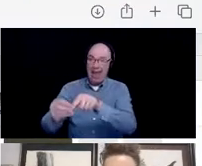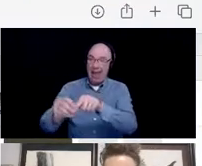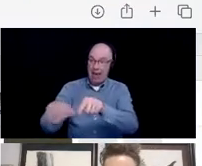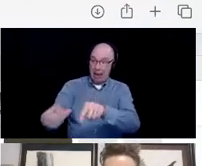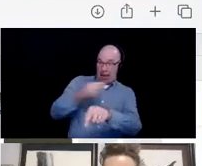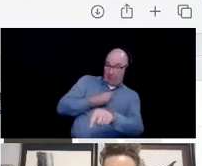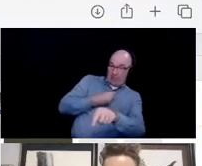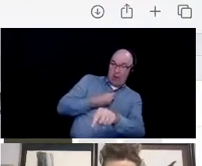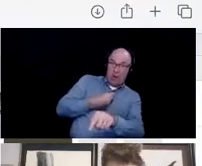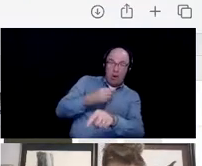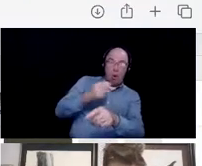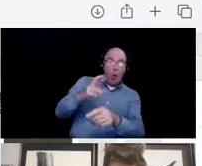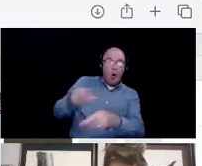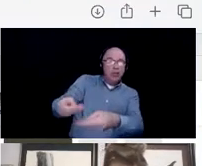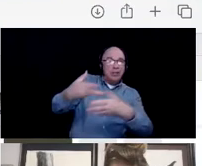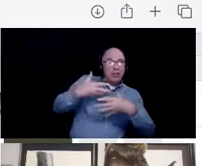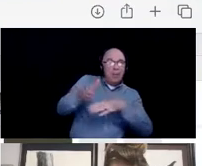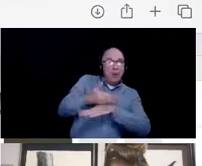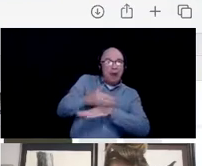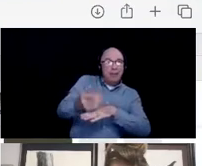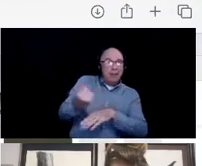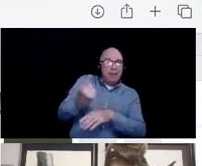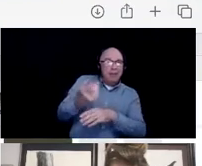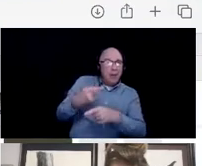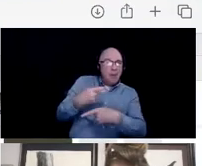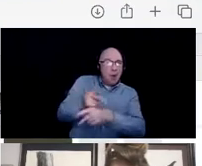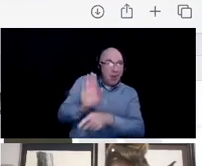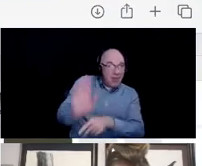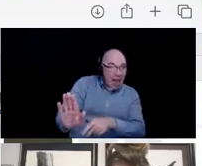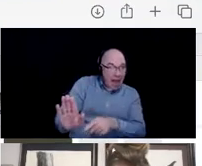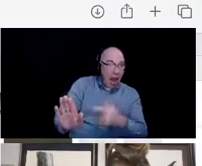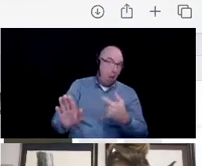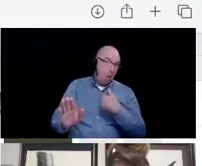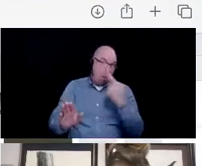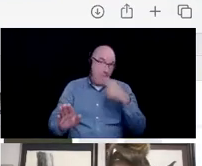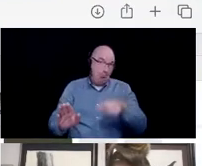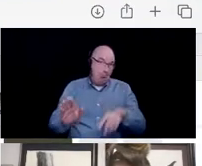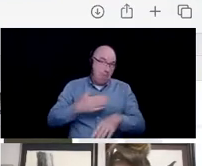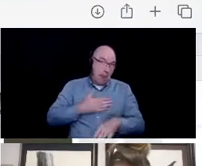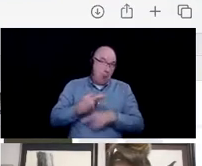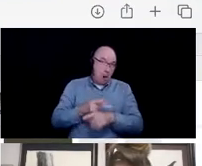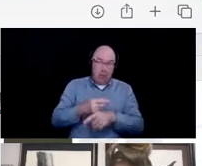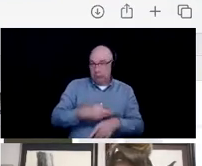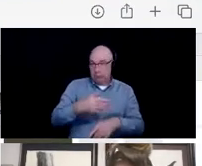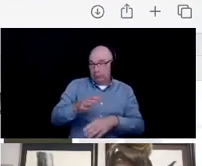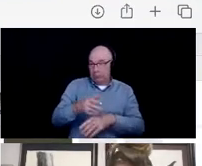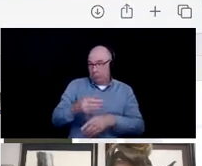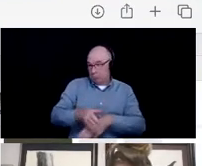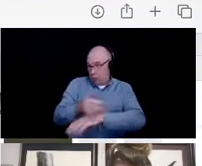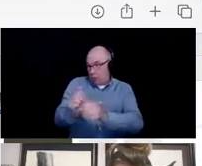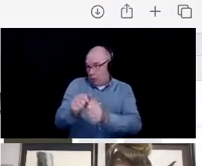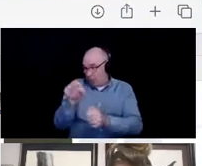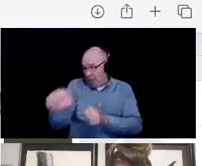feel receptive towards that. If you'd feel totally receptive if they shared a product they love with you, they're in your share circle and you need